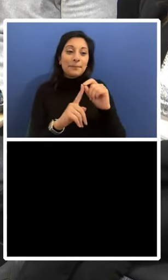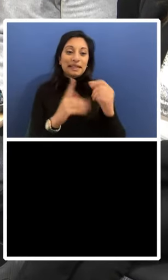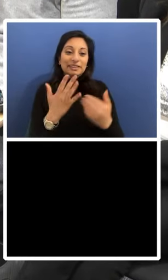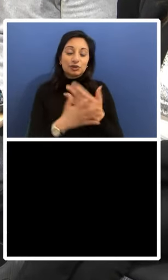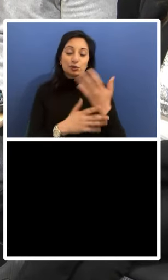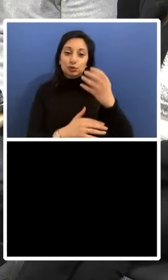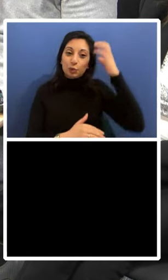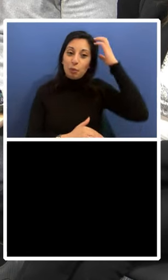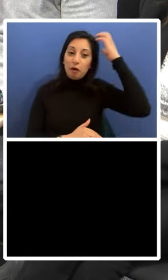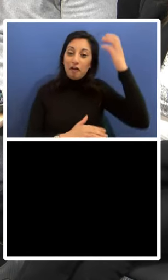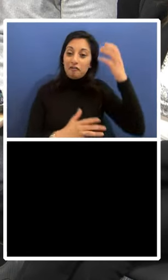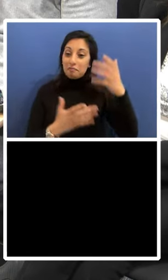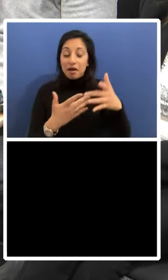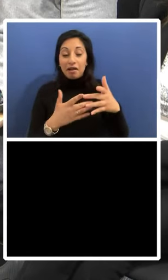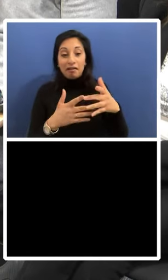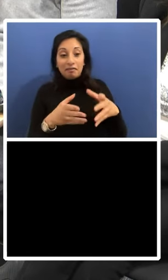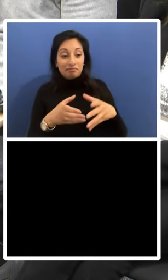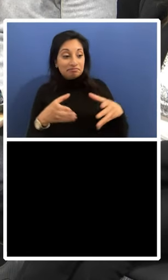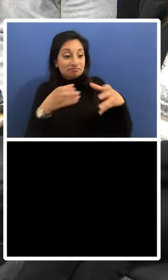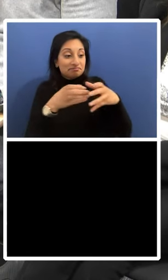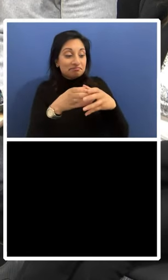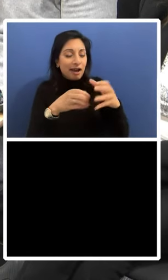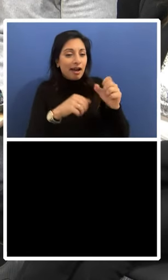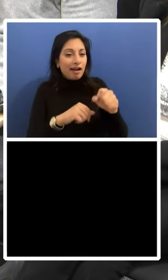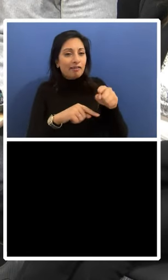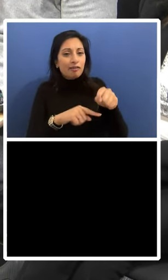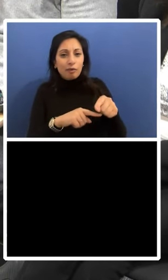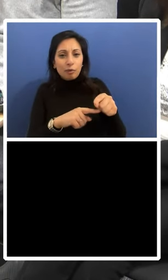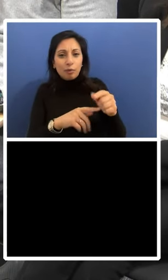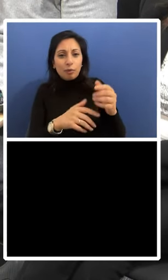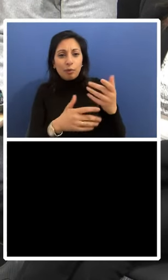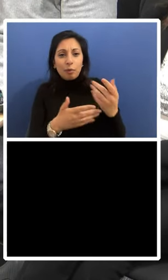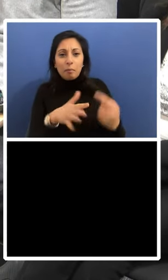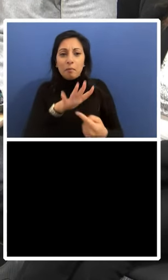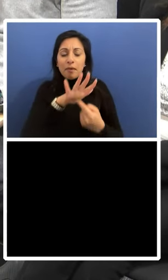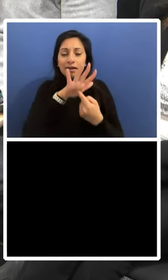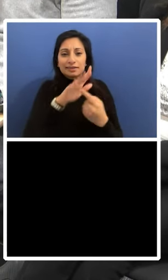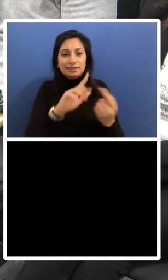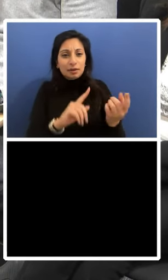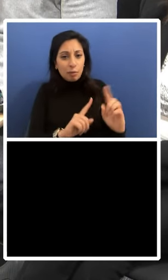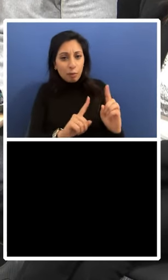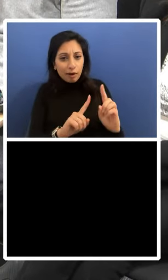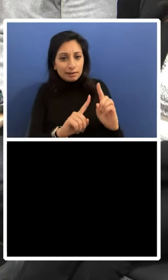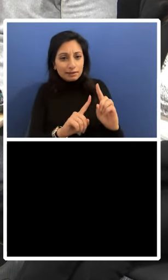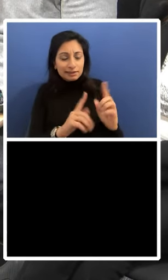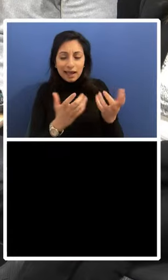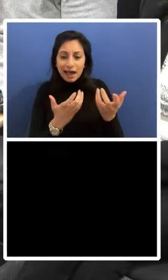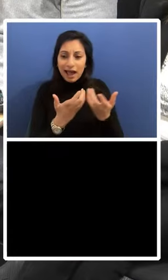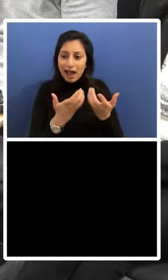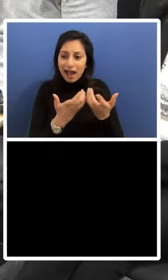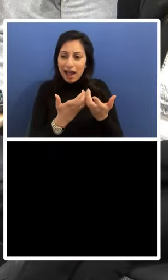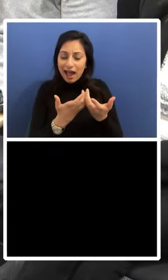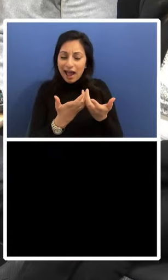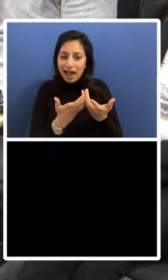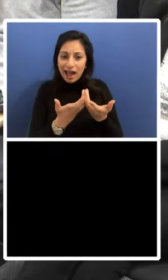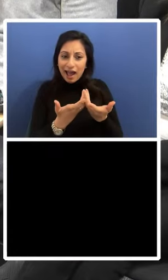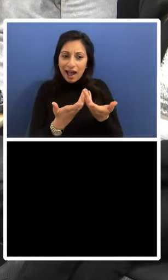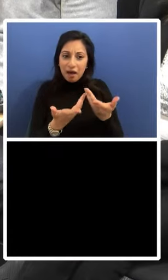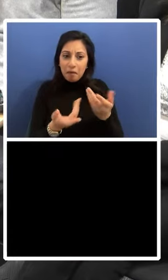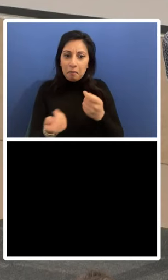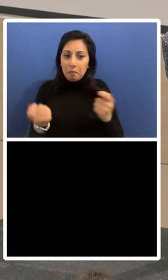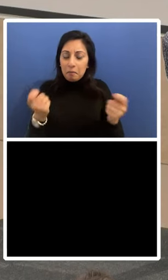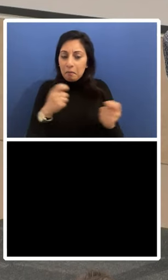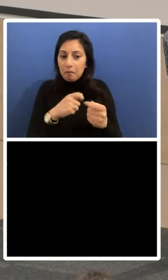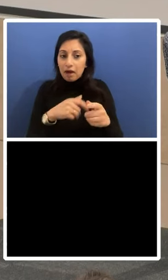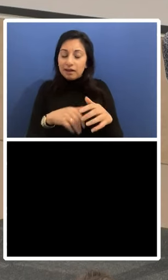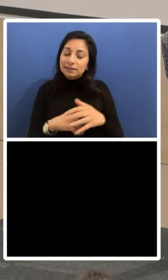large majority. What would you do? What would you prioritise? How would you go about this? How would you rein in the city? You know, I'm not aggressively